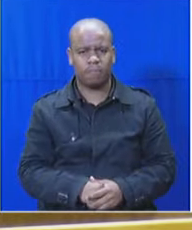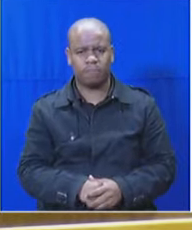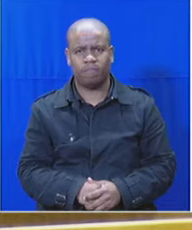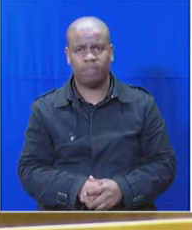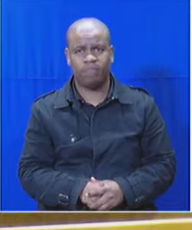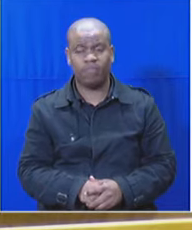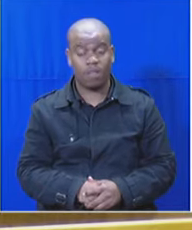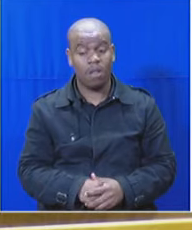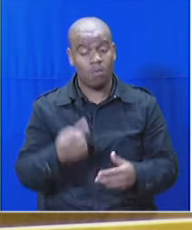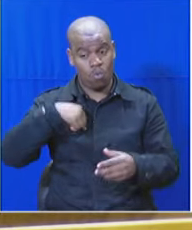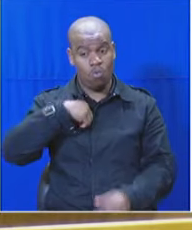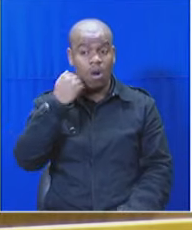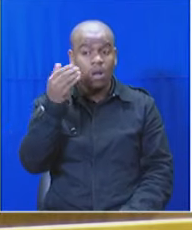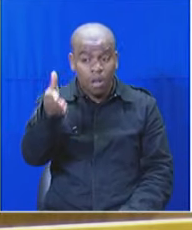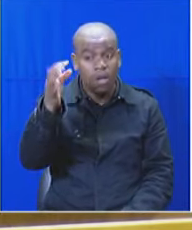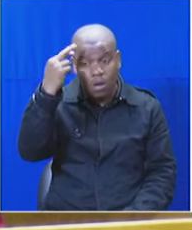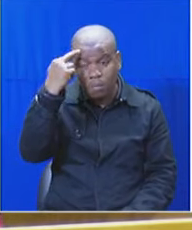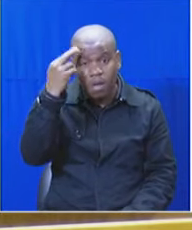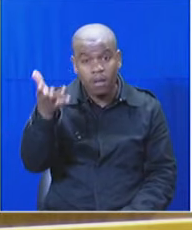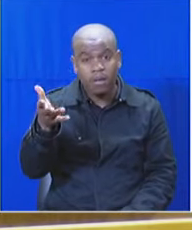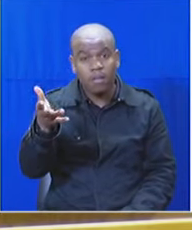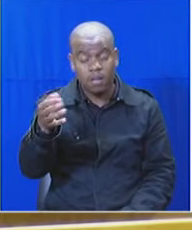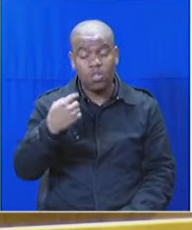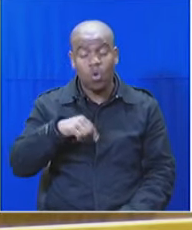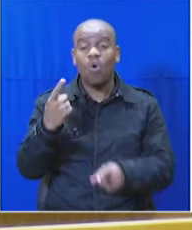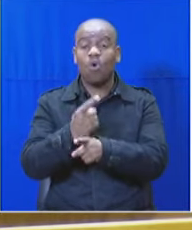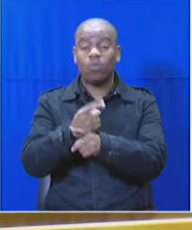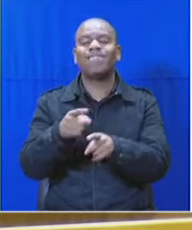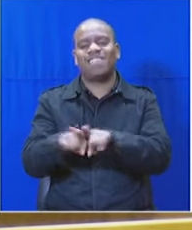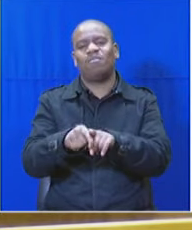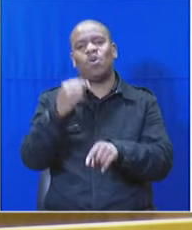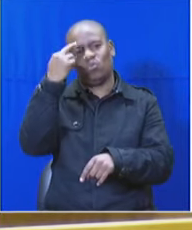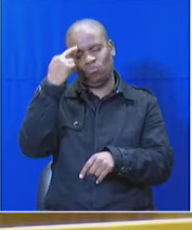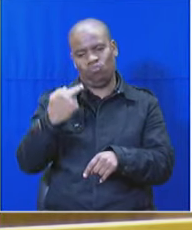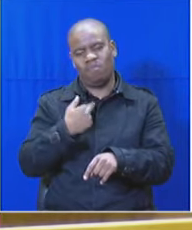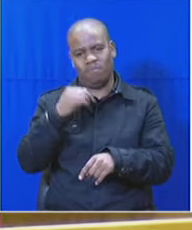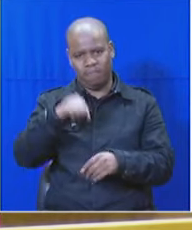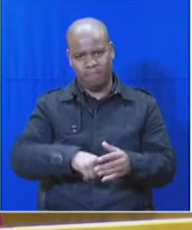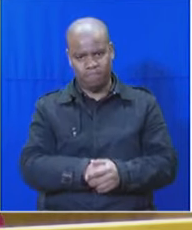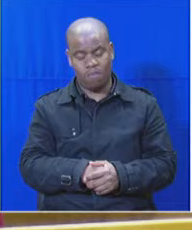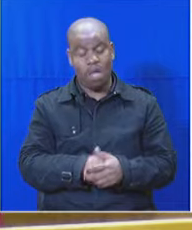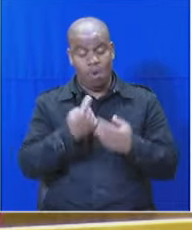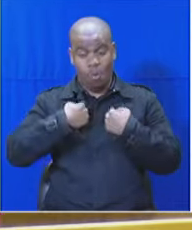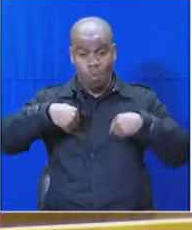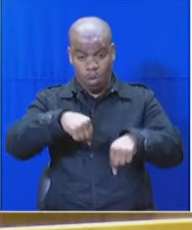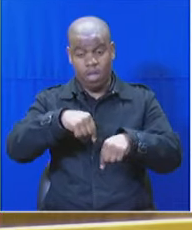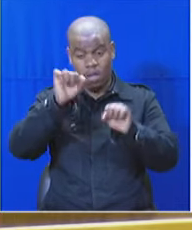We want to remind you that, as we'll always do, that we'll continue to